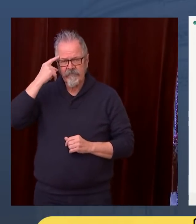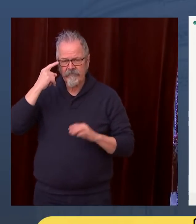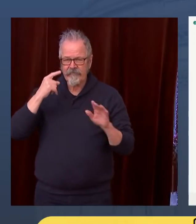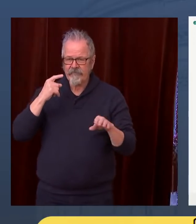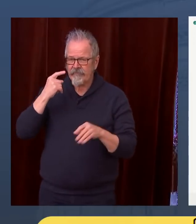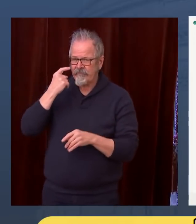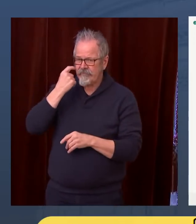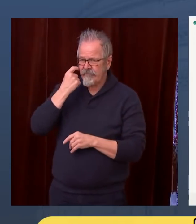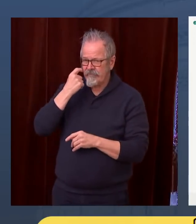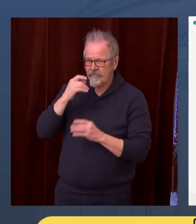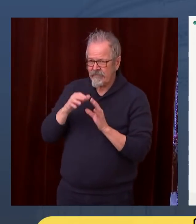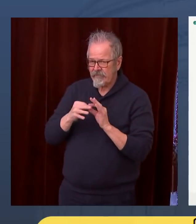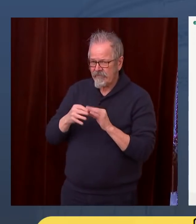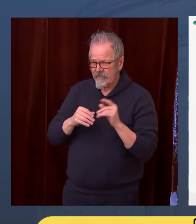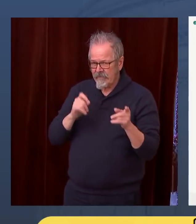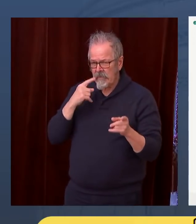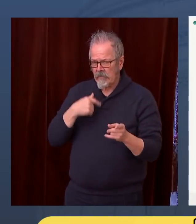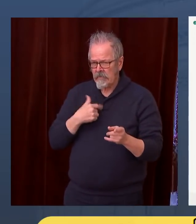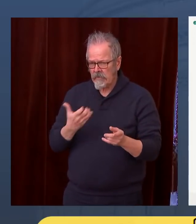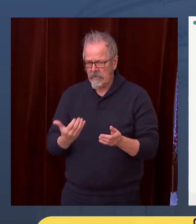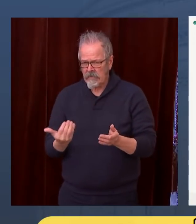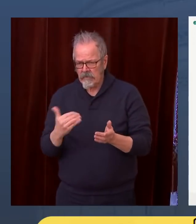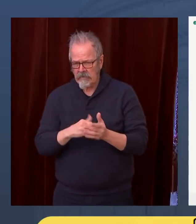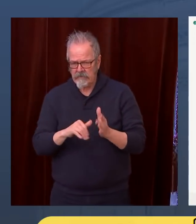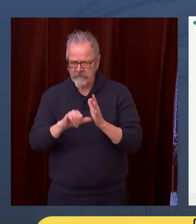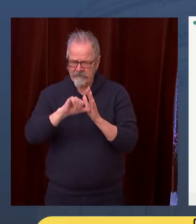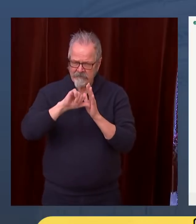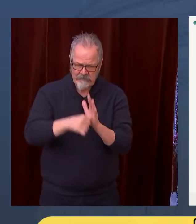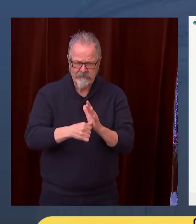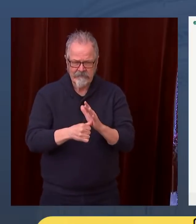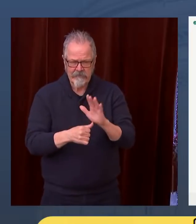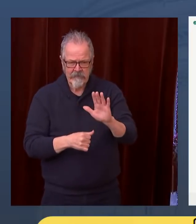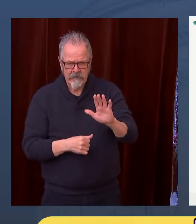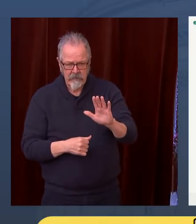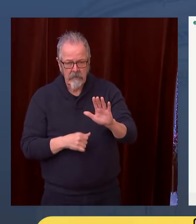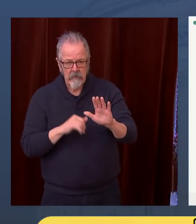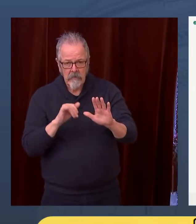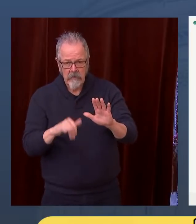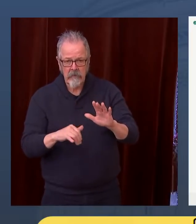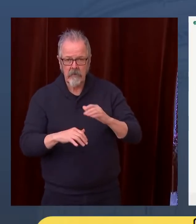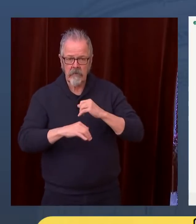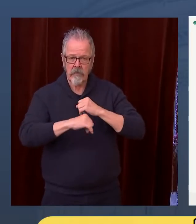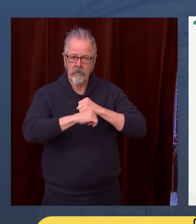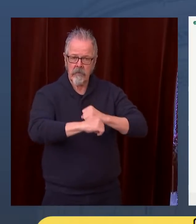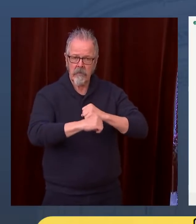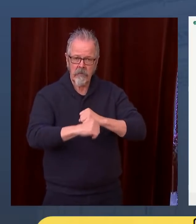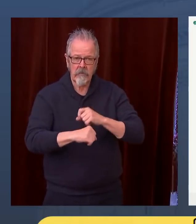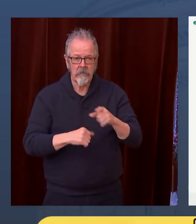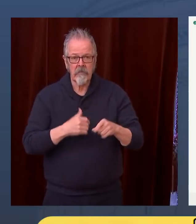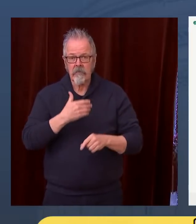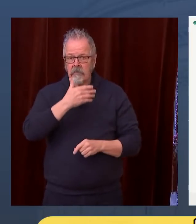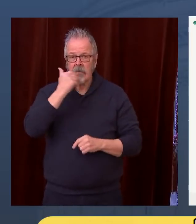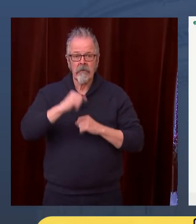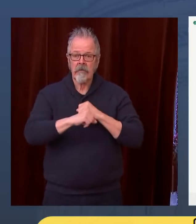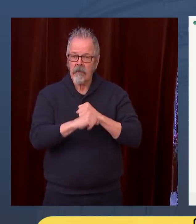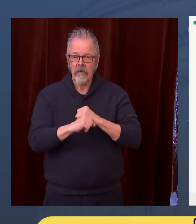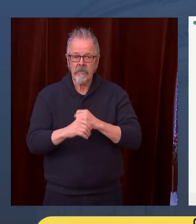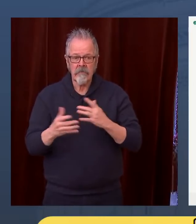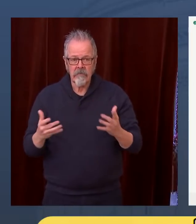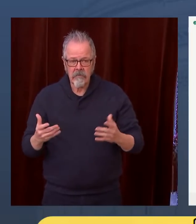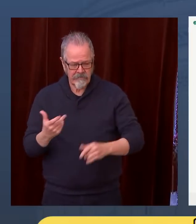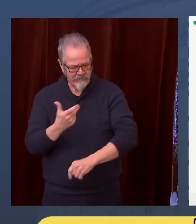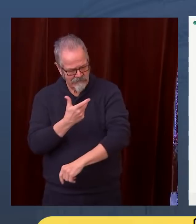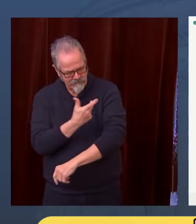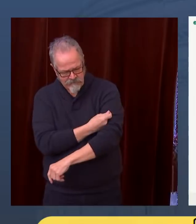sure to point out, is that the strong protection against severe disease is very much about vaccines. And we've been saying this for